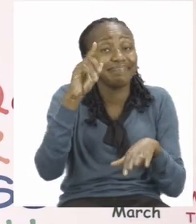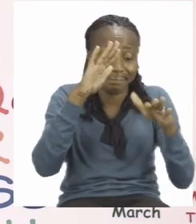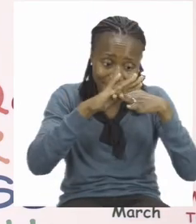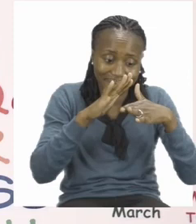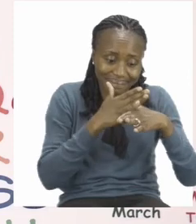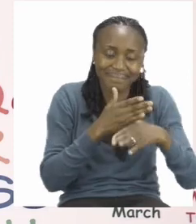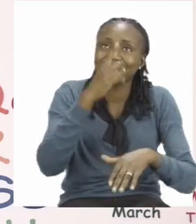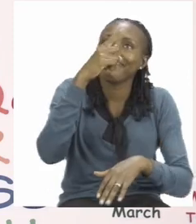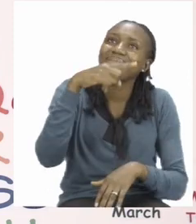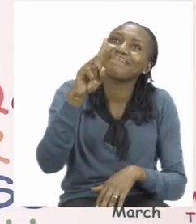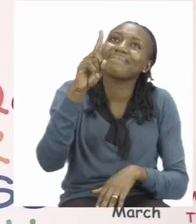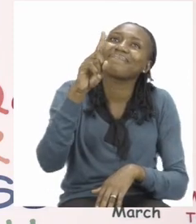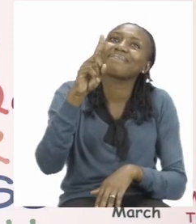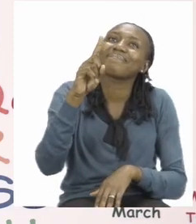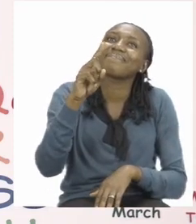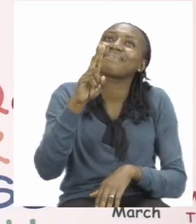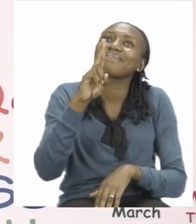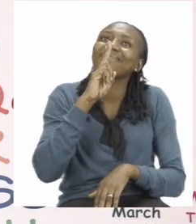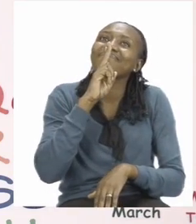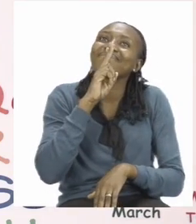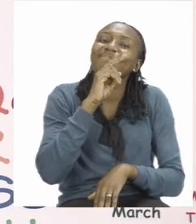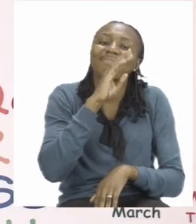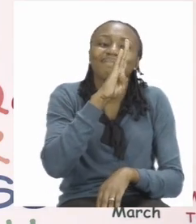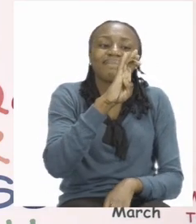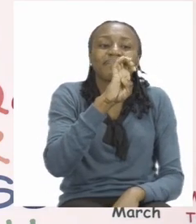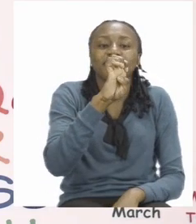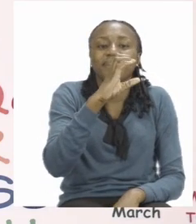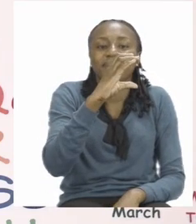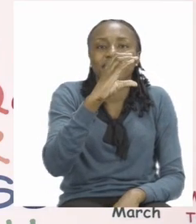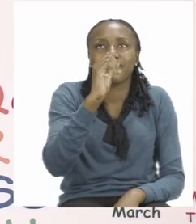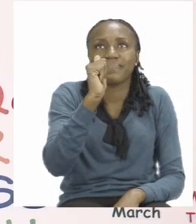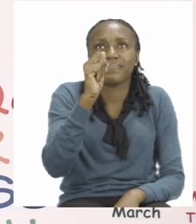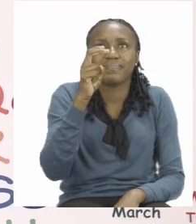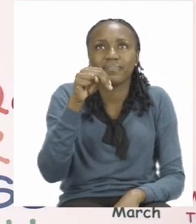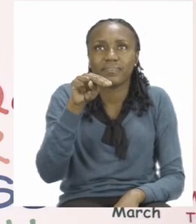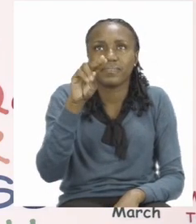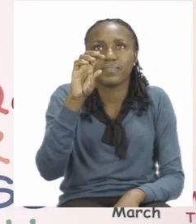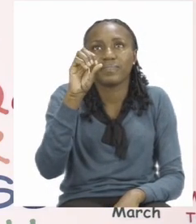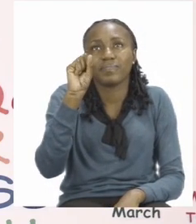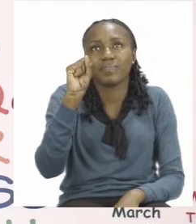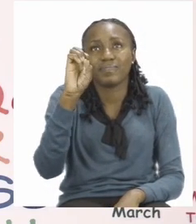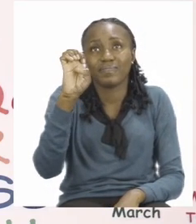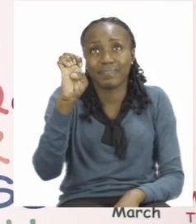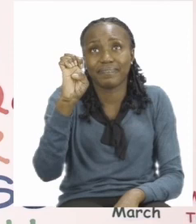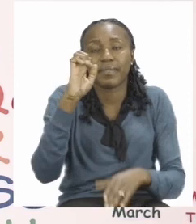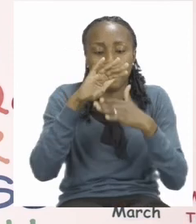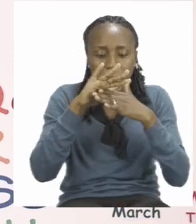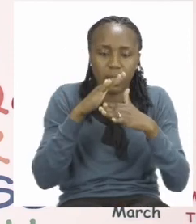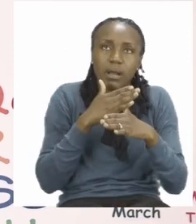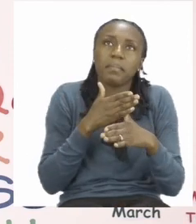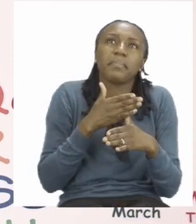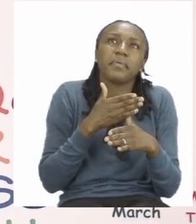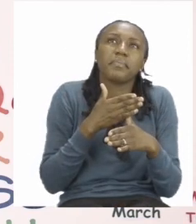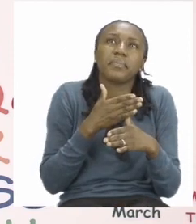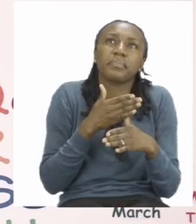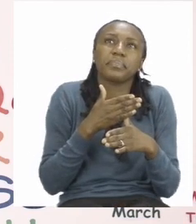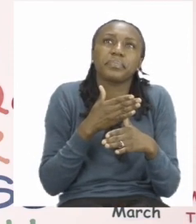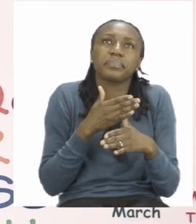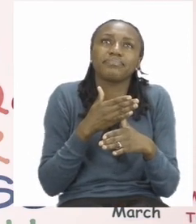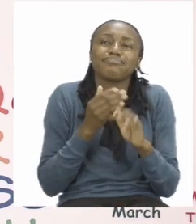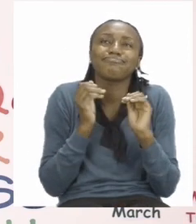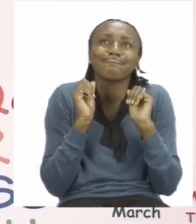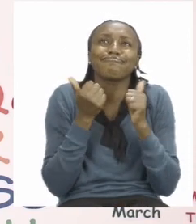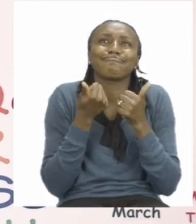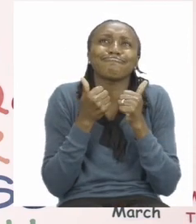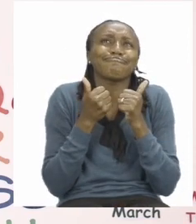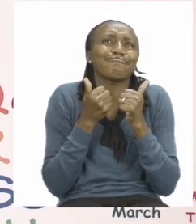Yes! So our answer, boys and girls, is the word because. Good job. So it's